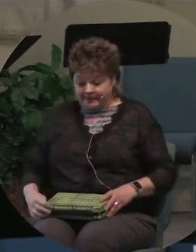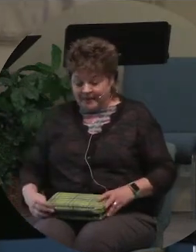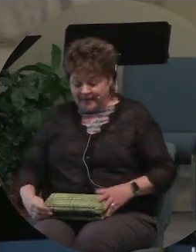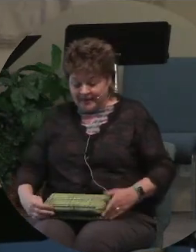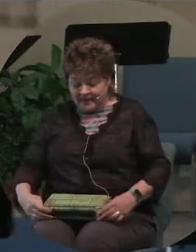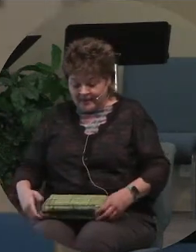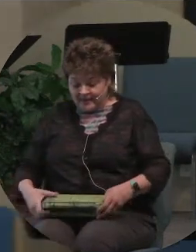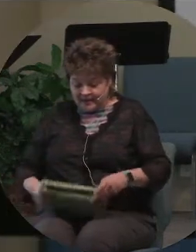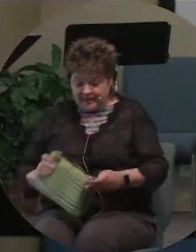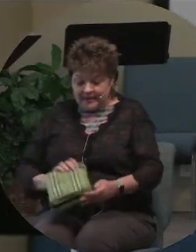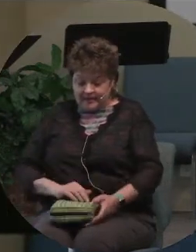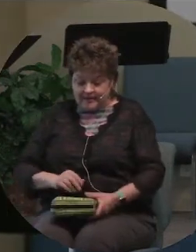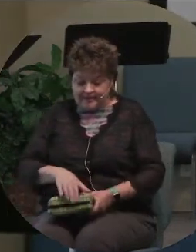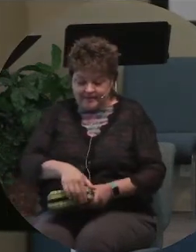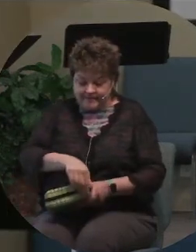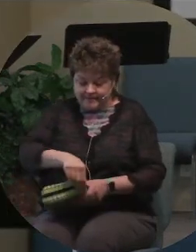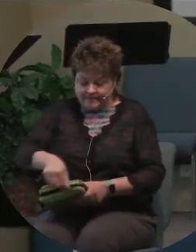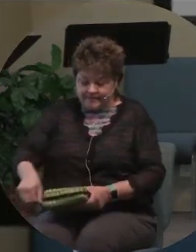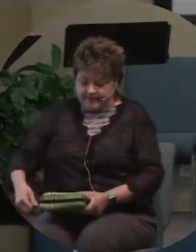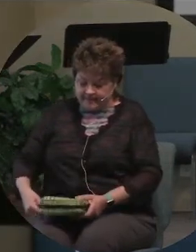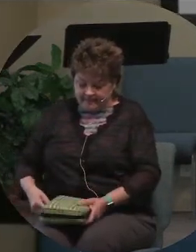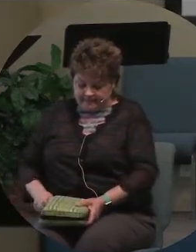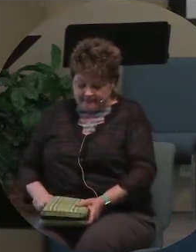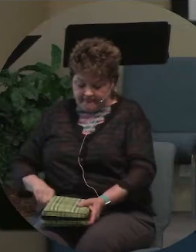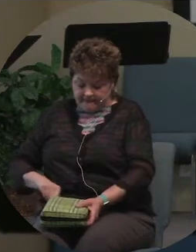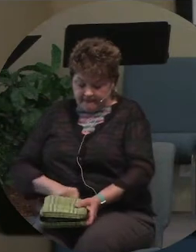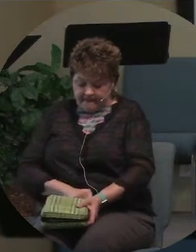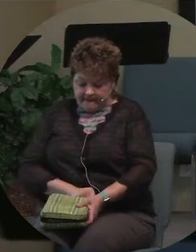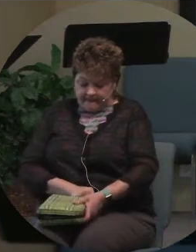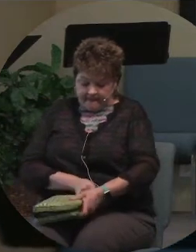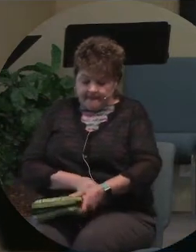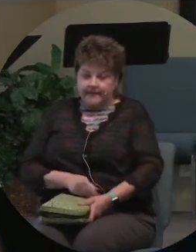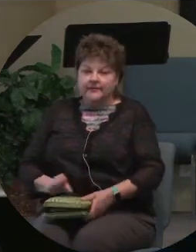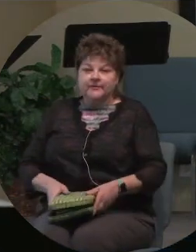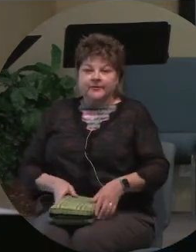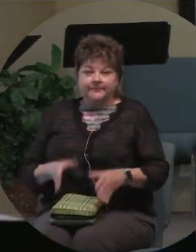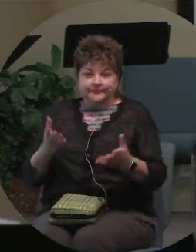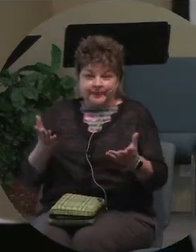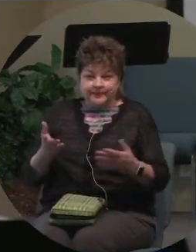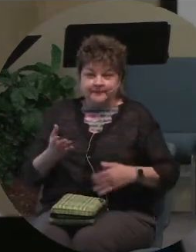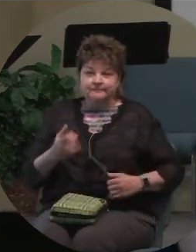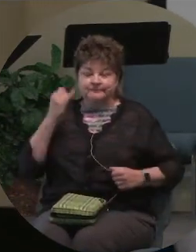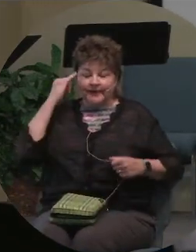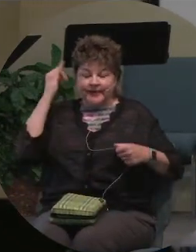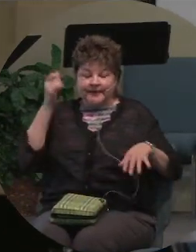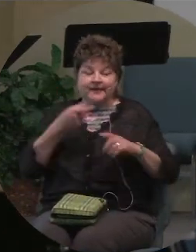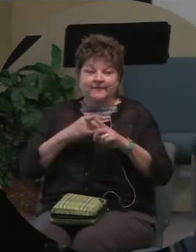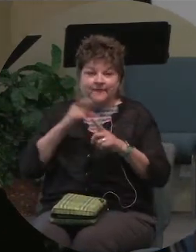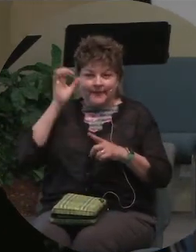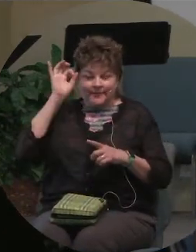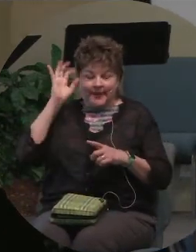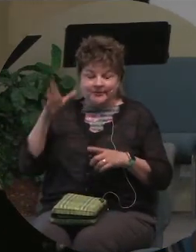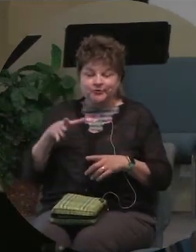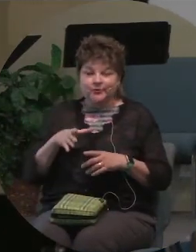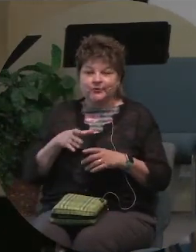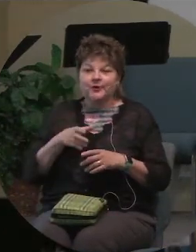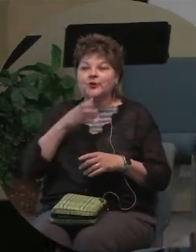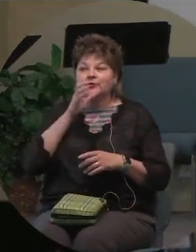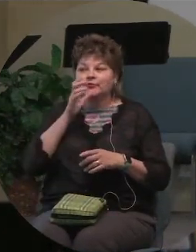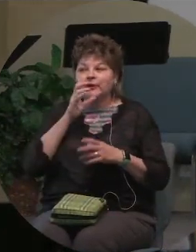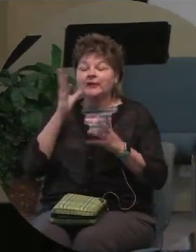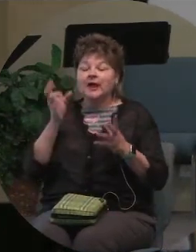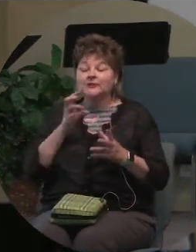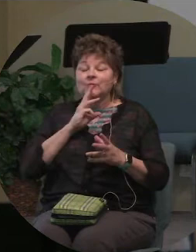Yeah, it was zero. So anyway, here's a tip from the pastor. Drink lots of water.